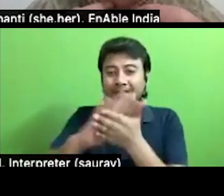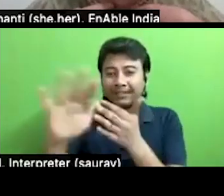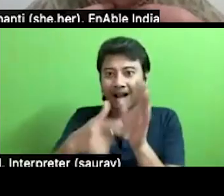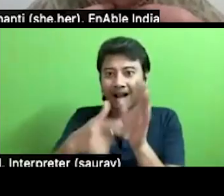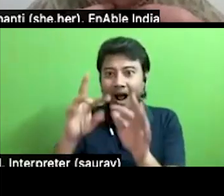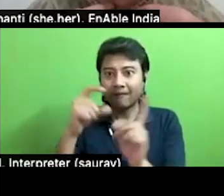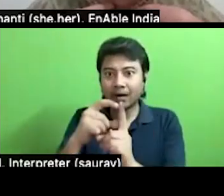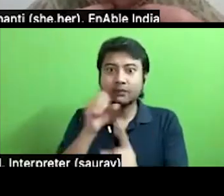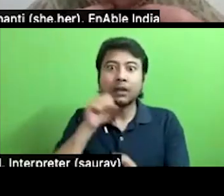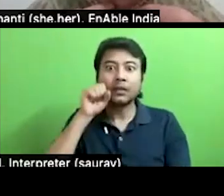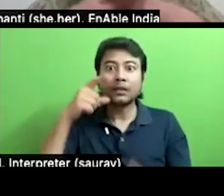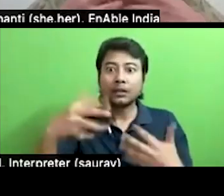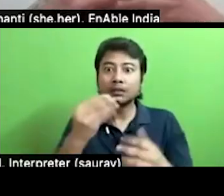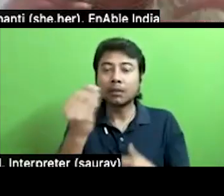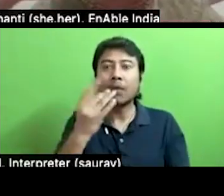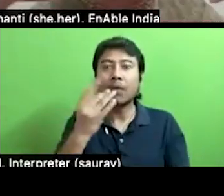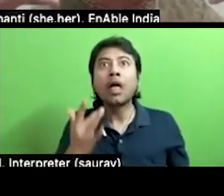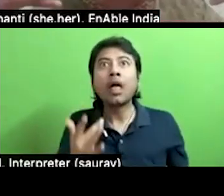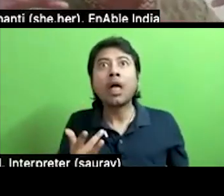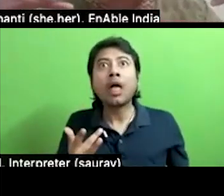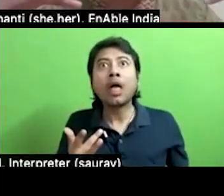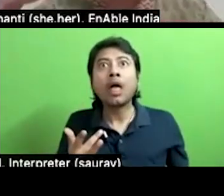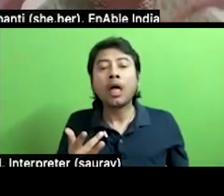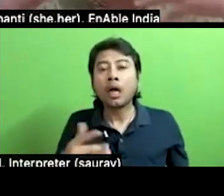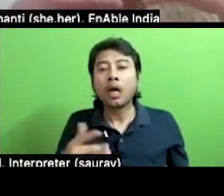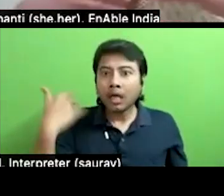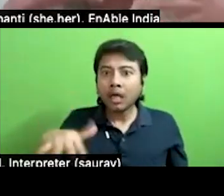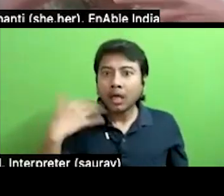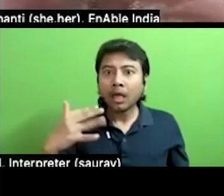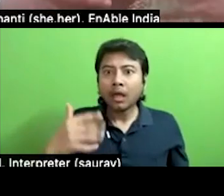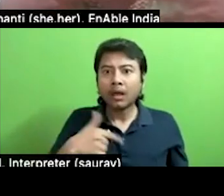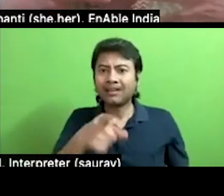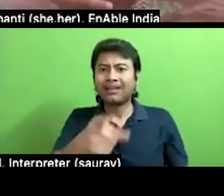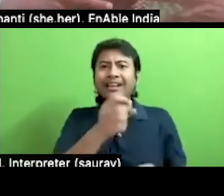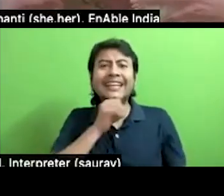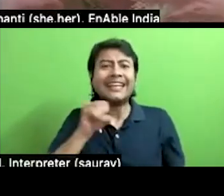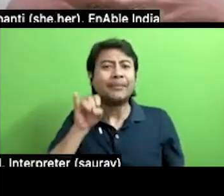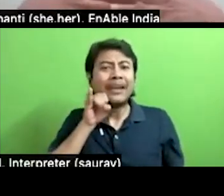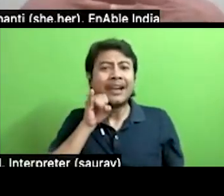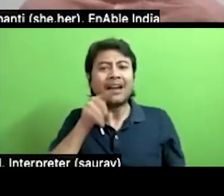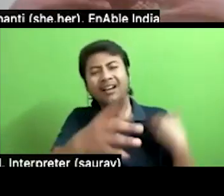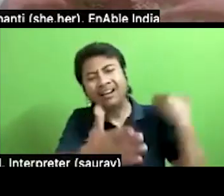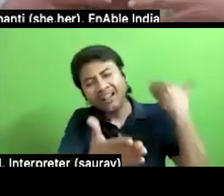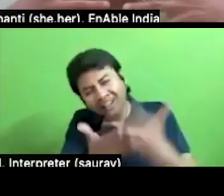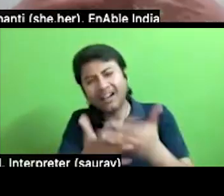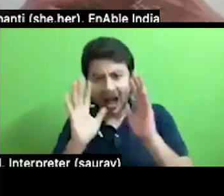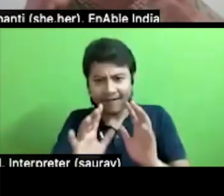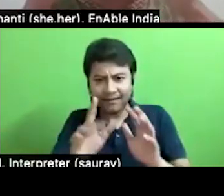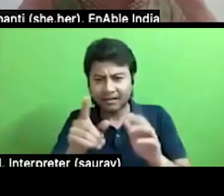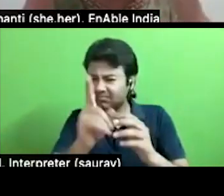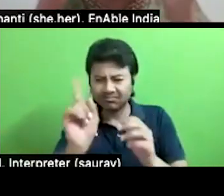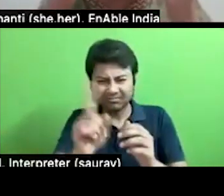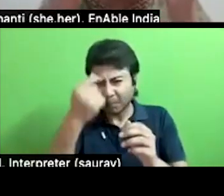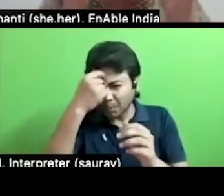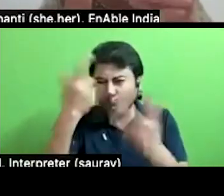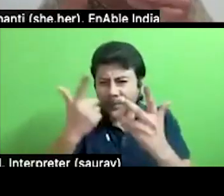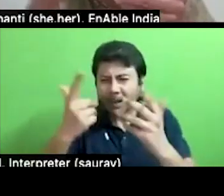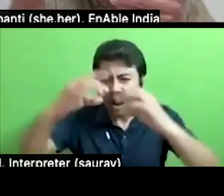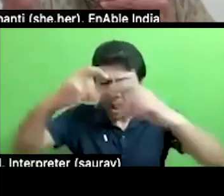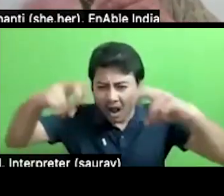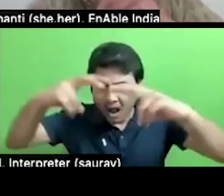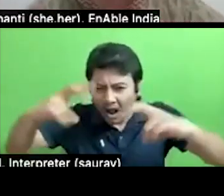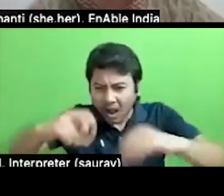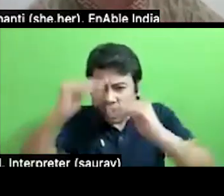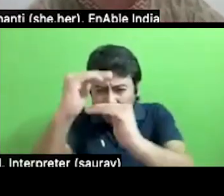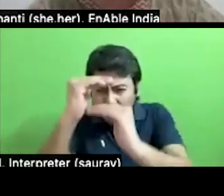been a systems thinking practitioner for many years, when you learn it scientifically, you actually learn to